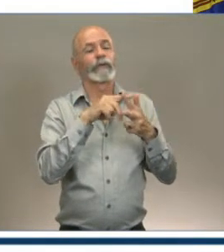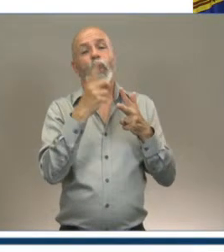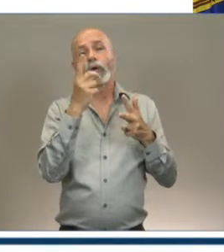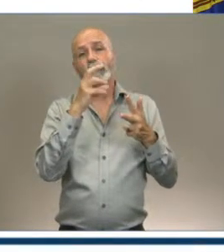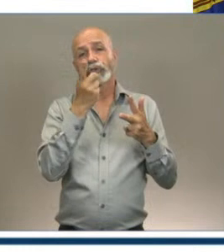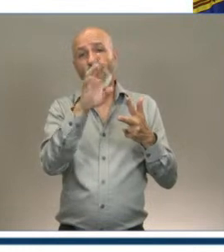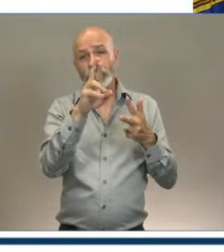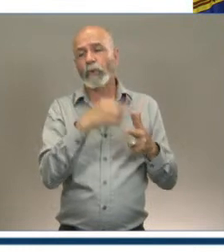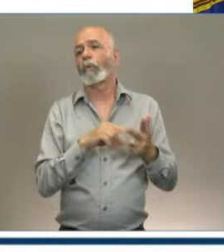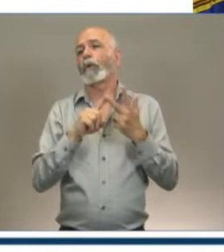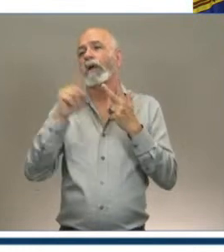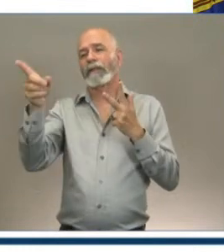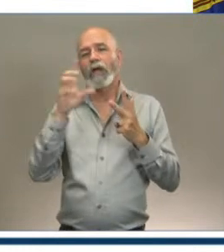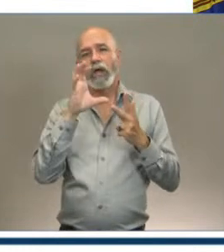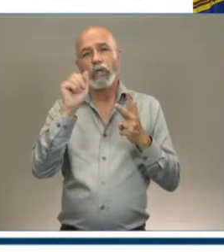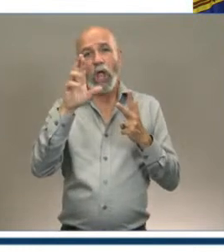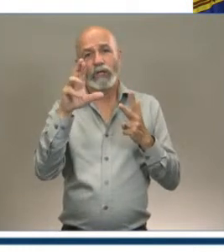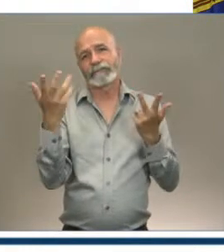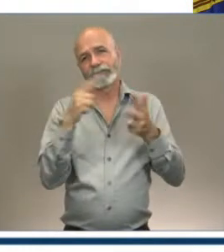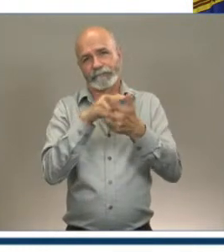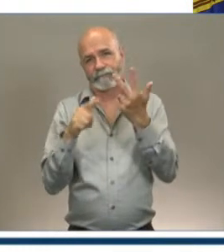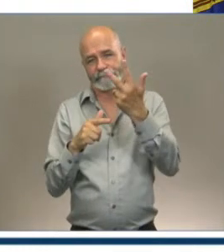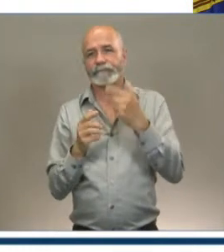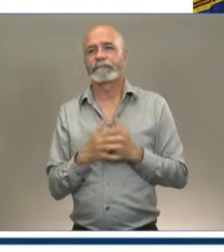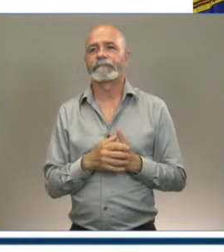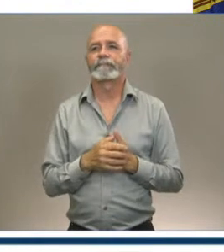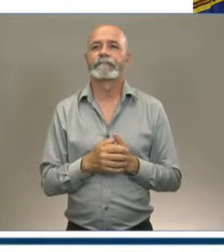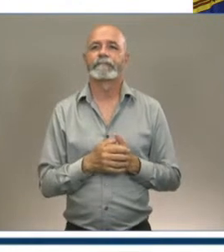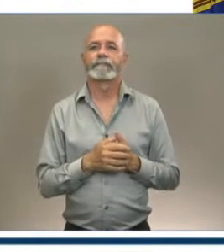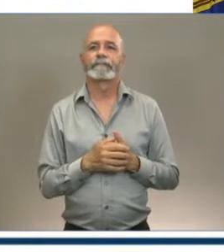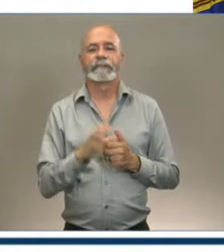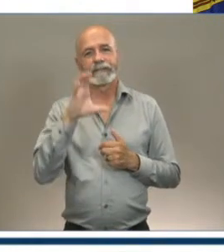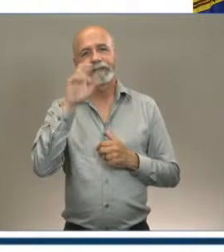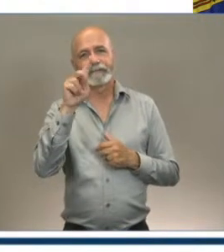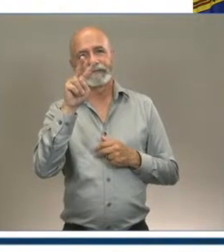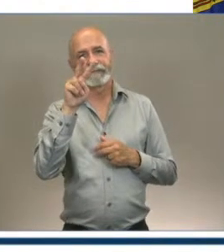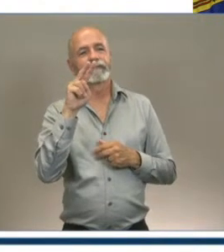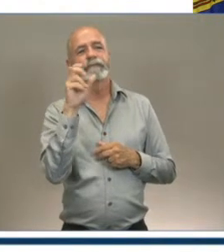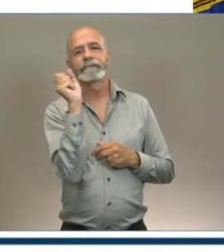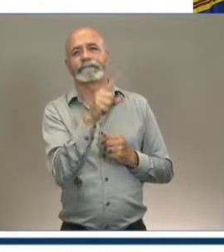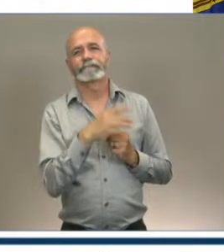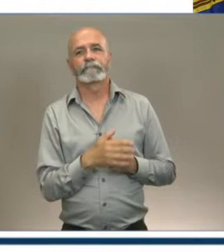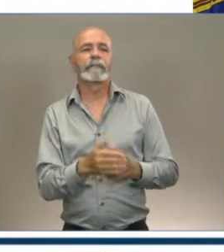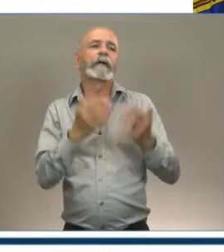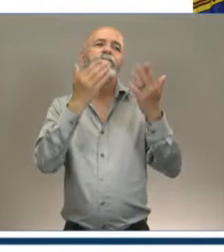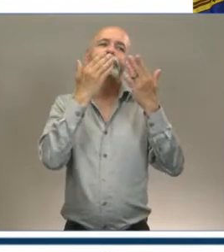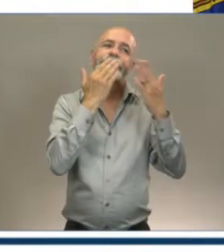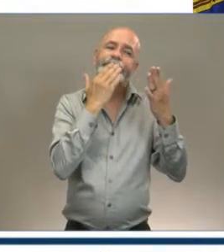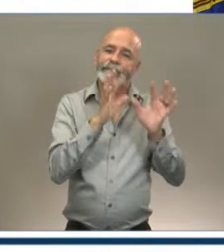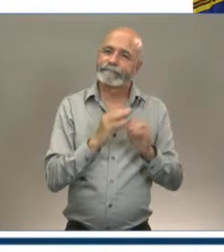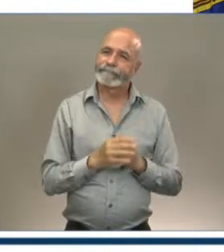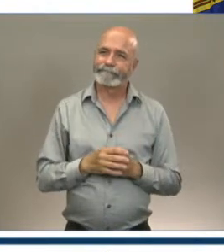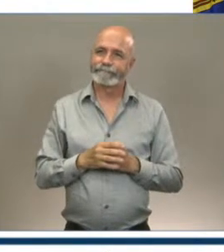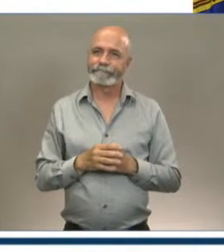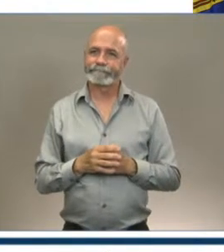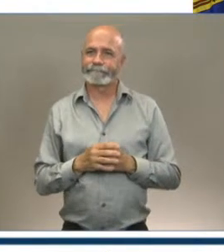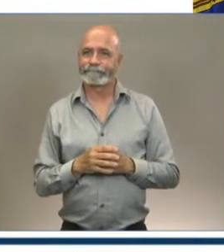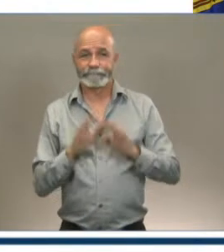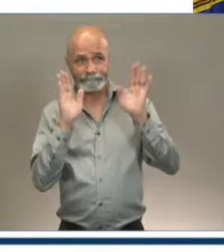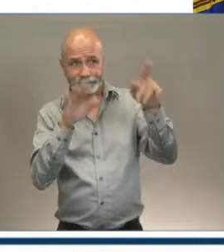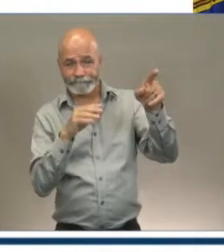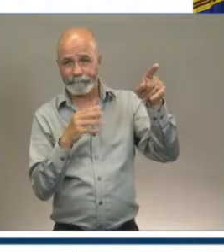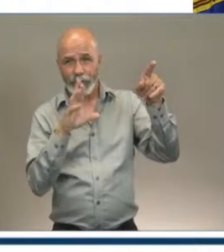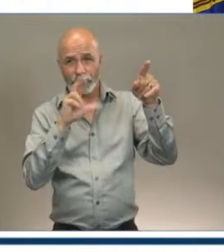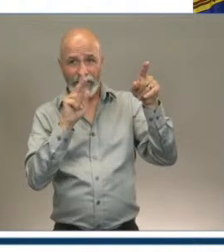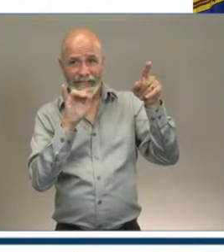News. Go ahead, Paul. Thank you, Tina, and thank you, Premier and Dr. Strang, for taking my question. Premier, you may want to answer this, or Dr.